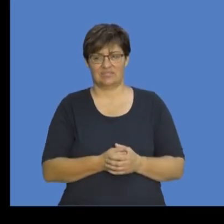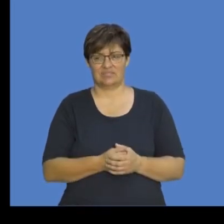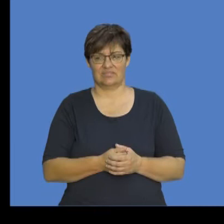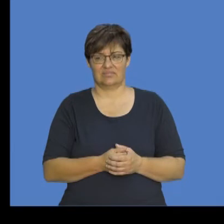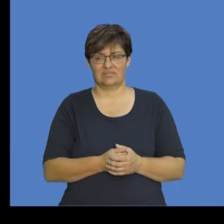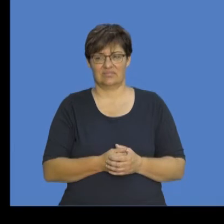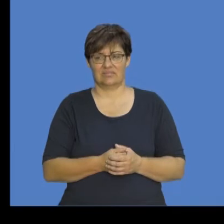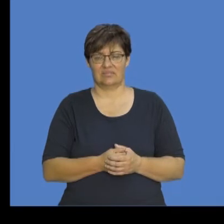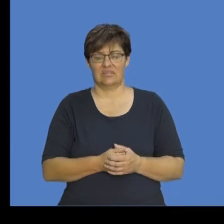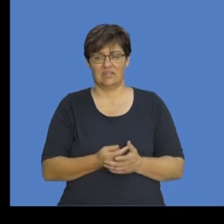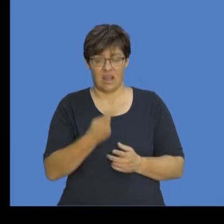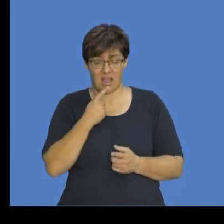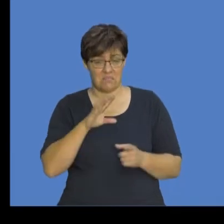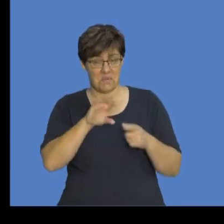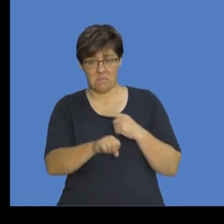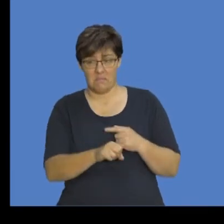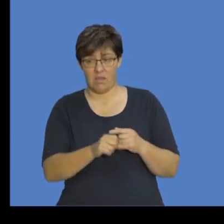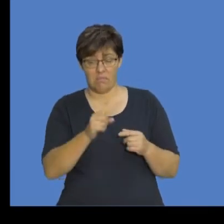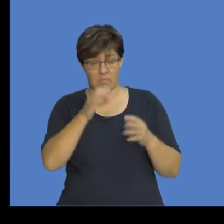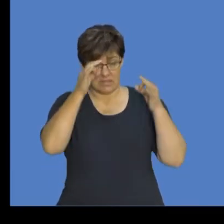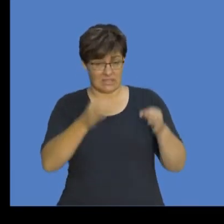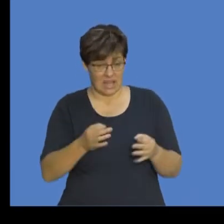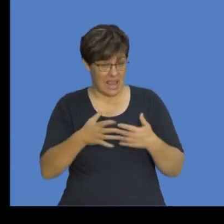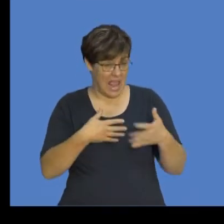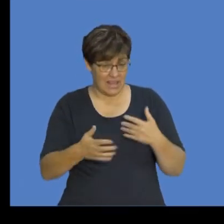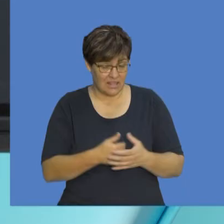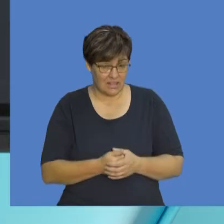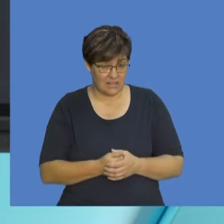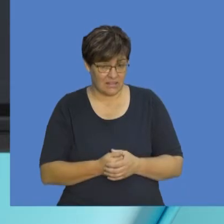So if we have both means there, can we conclude anything?